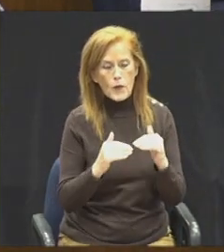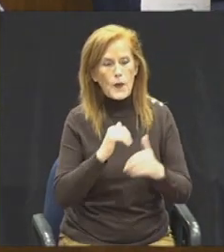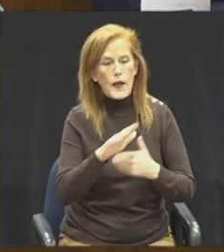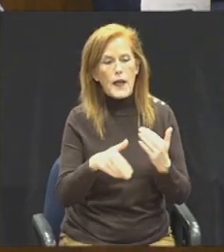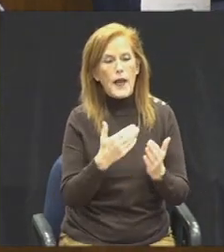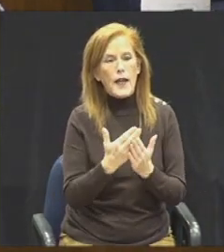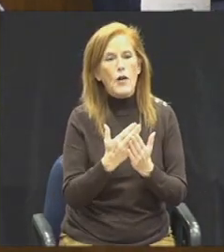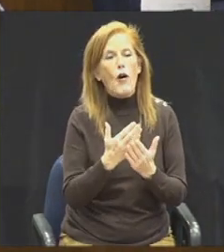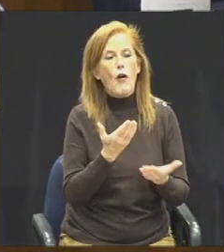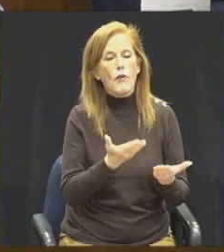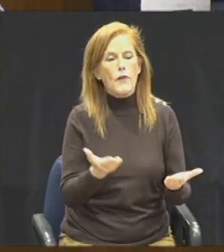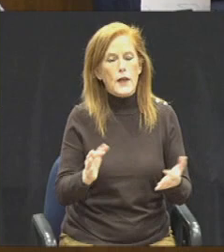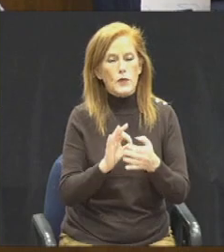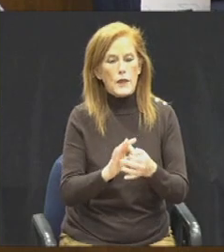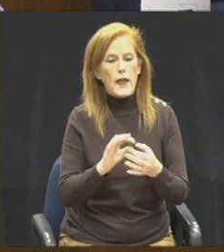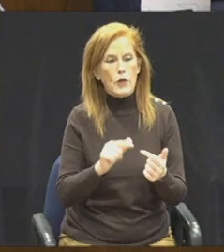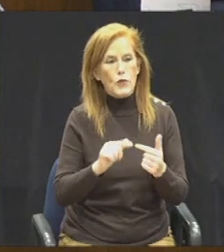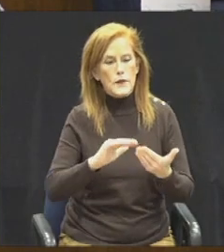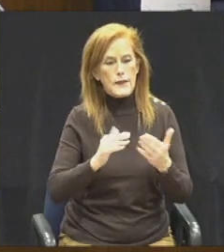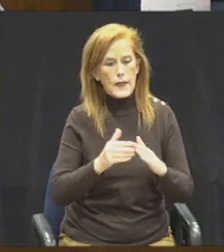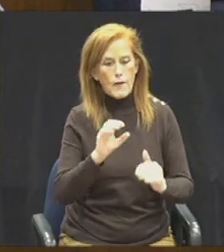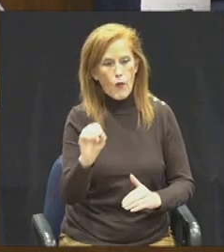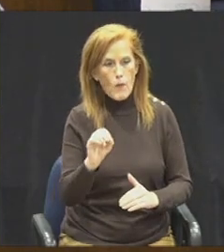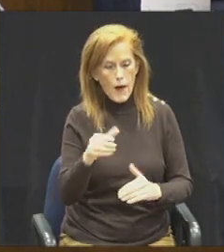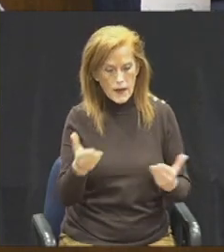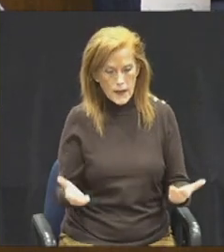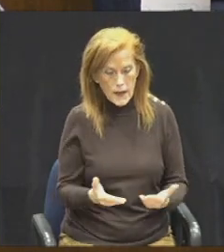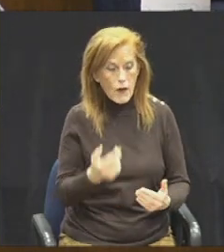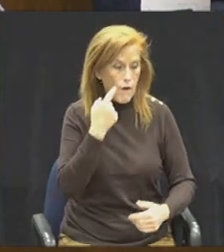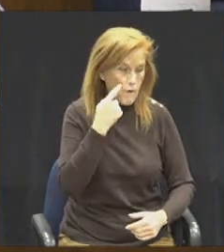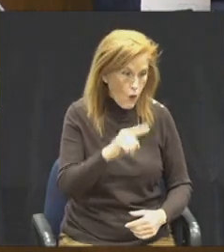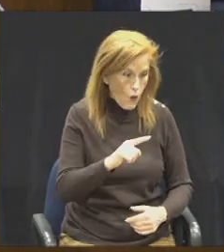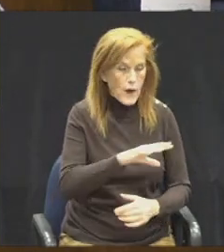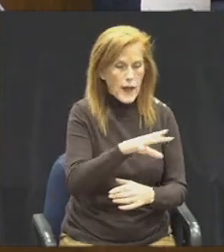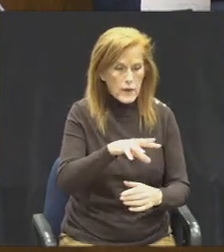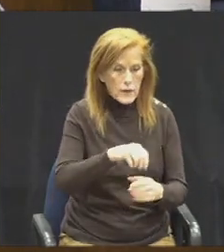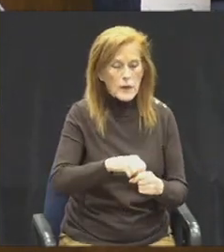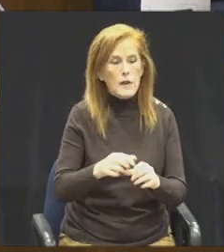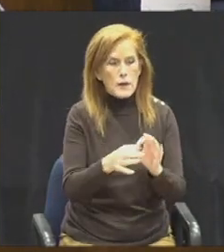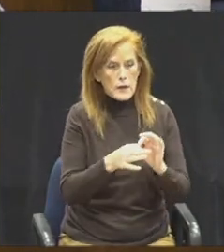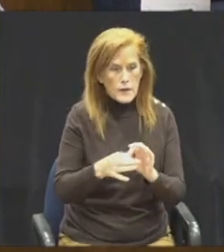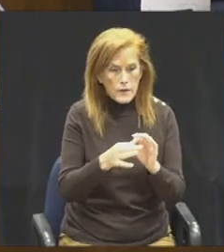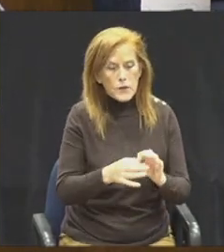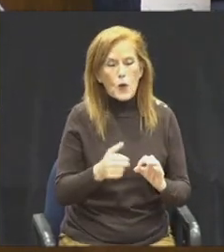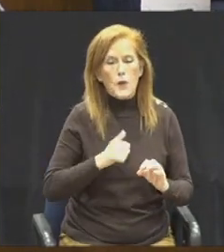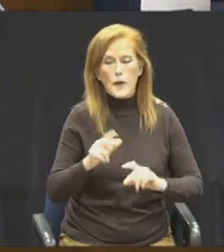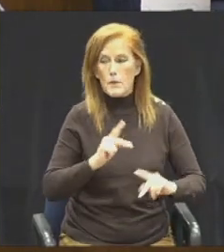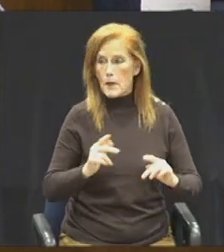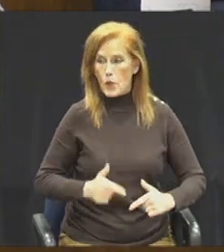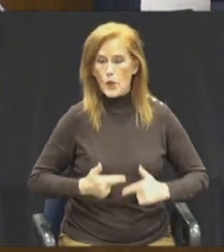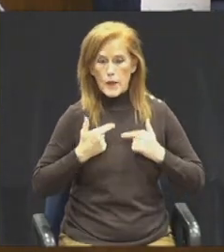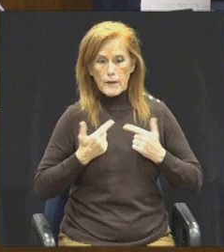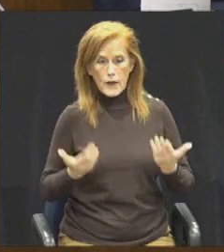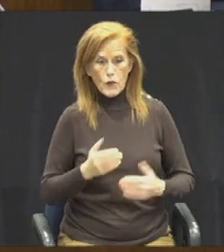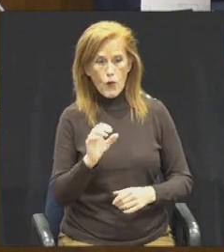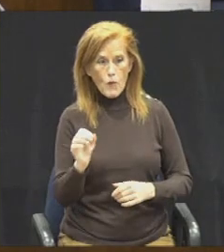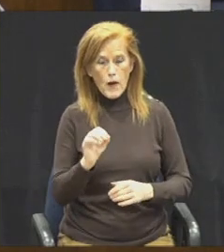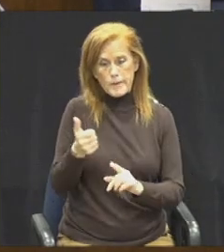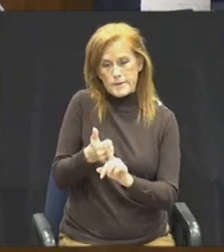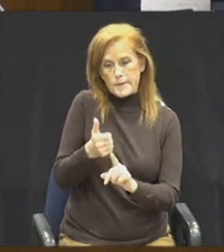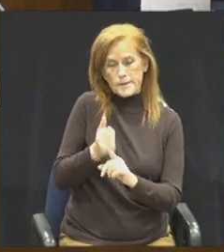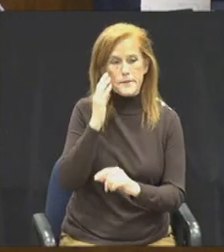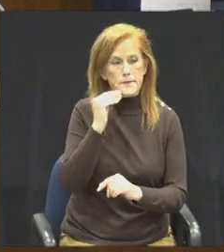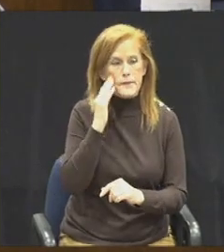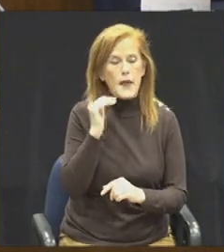all aspects related to the City of Omaha on behalf of and in cooperation with the citizens of Omaha who